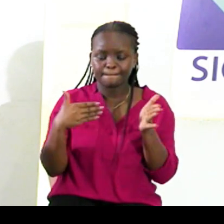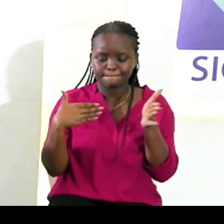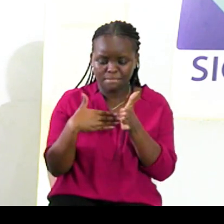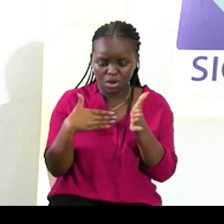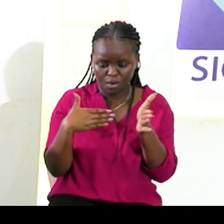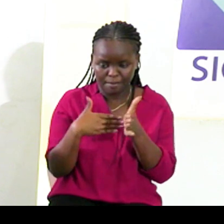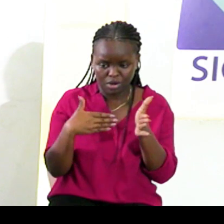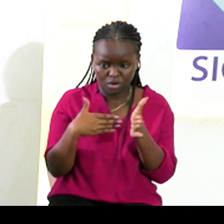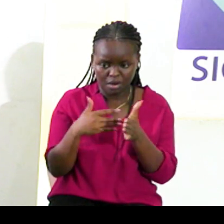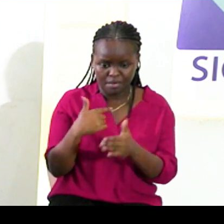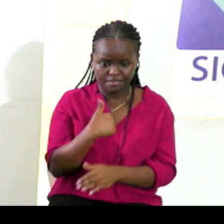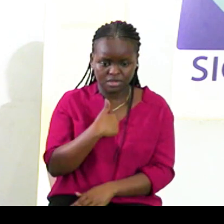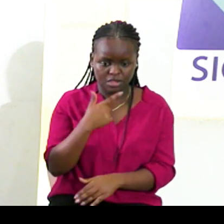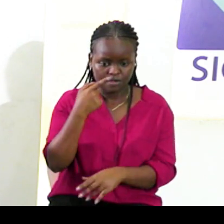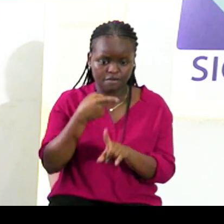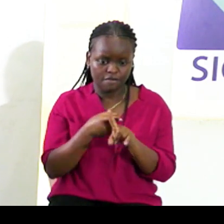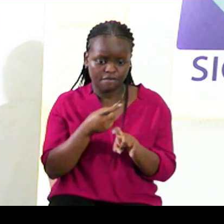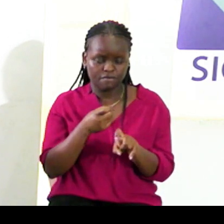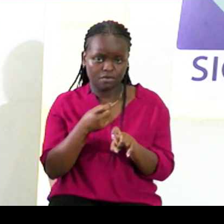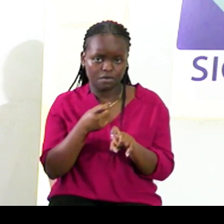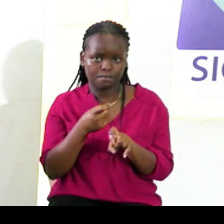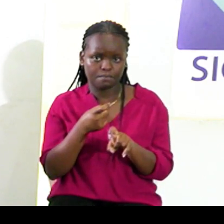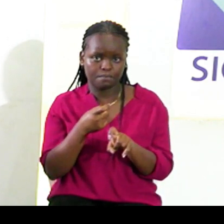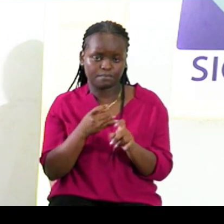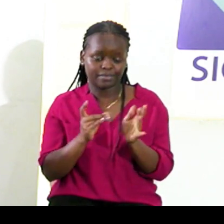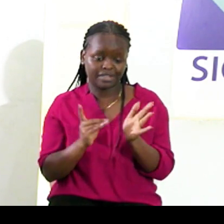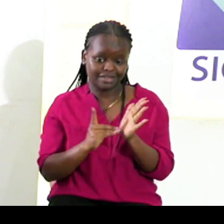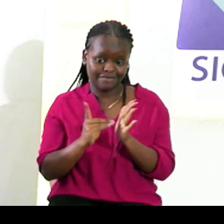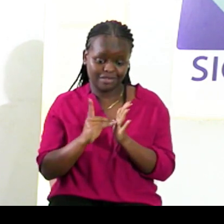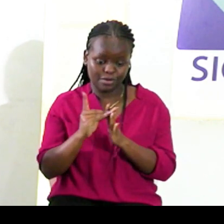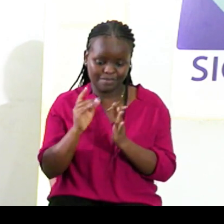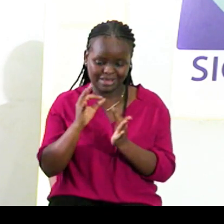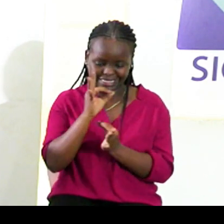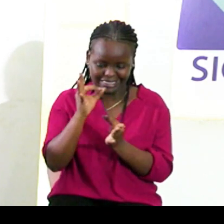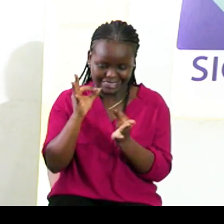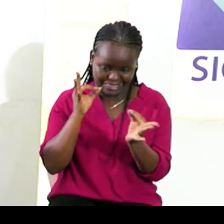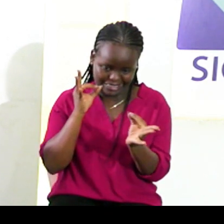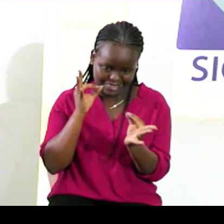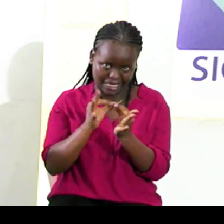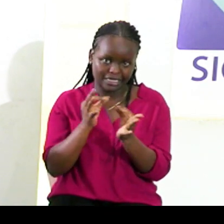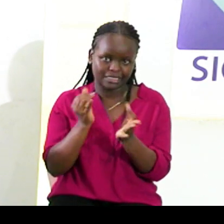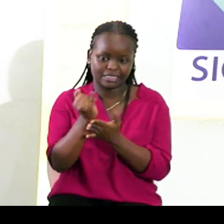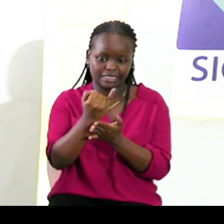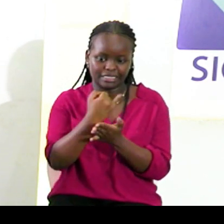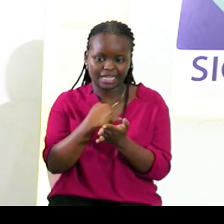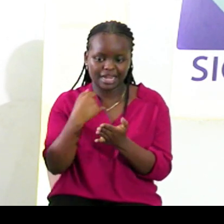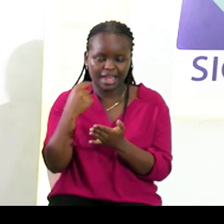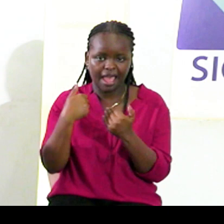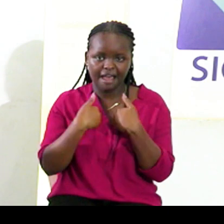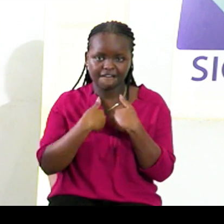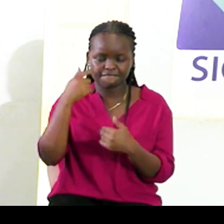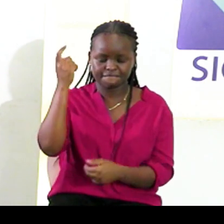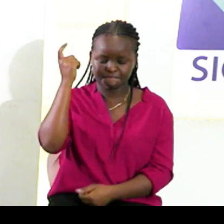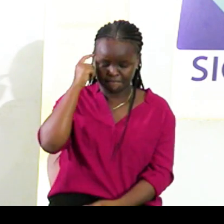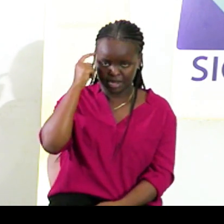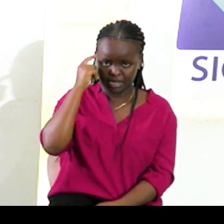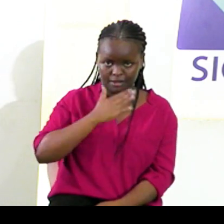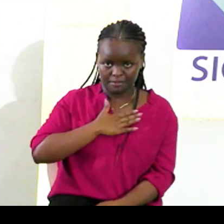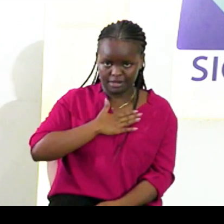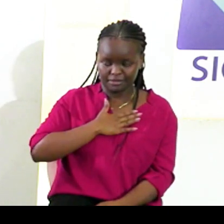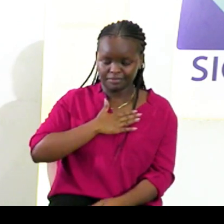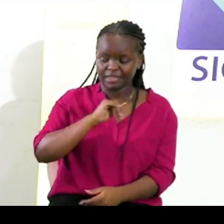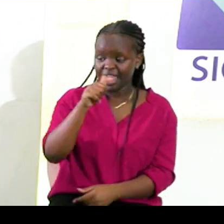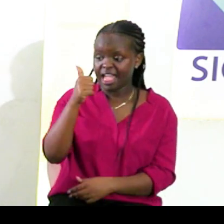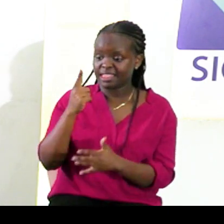me to come up with the exact design that I have in mind. The other thing